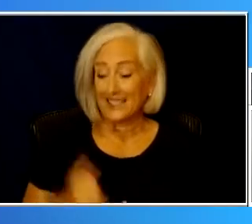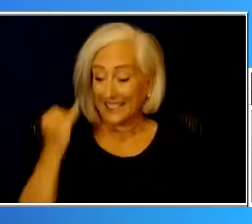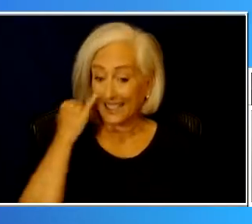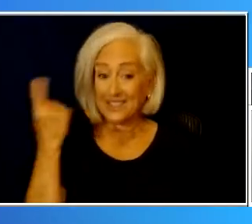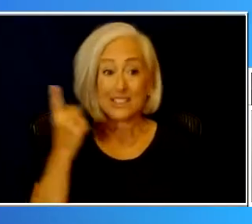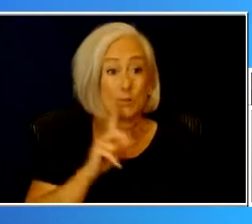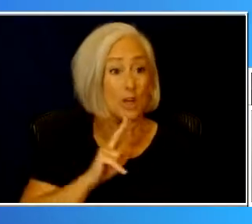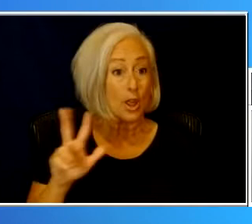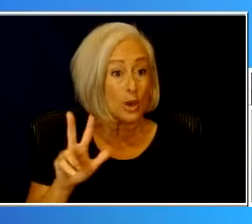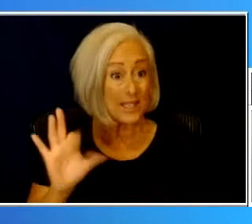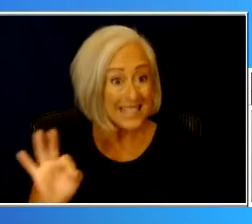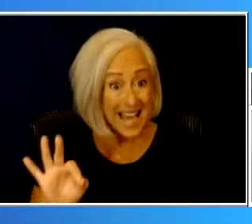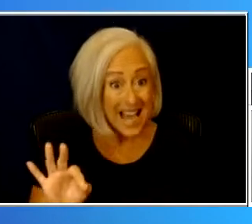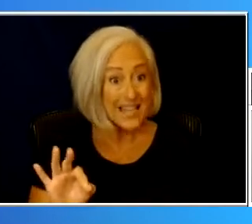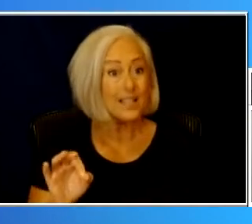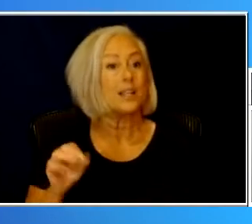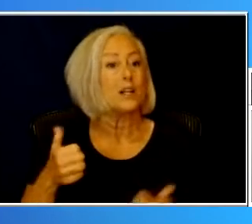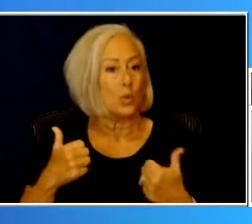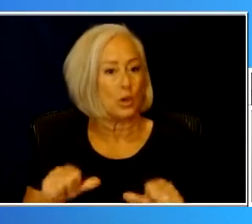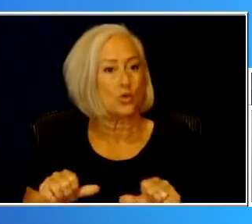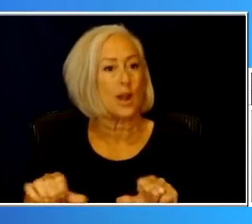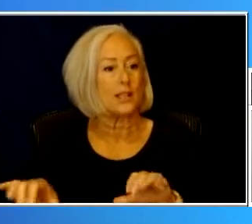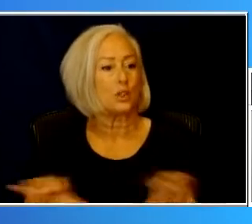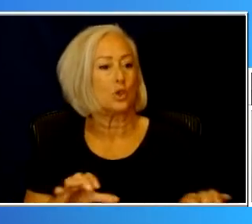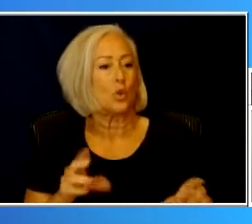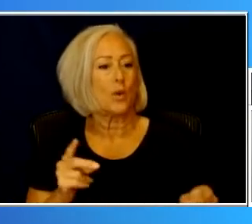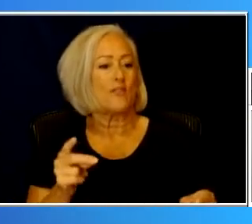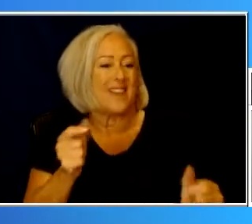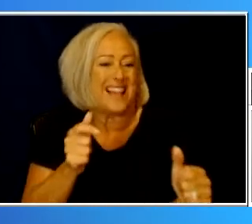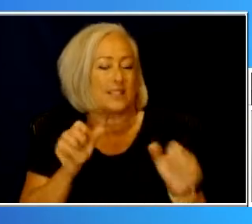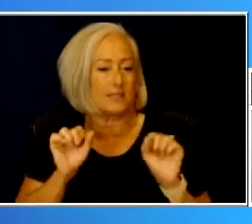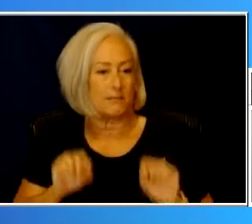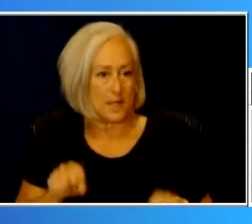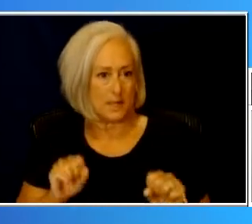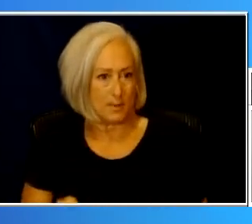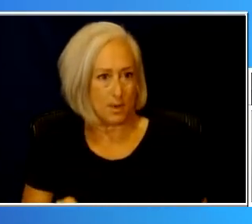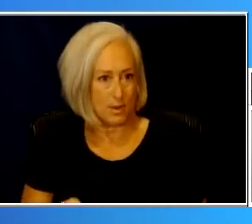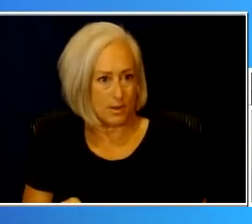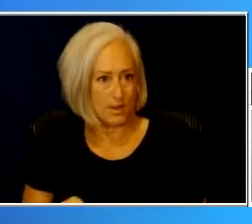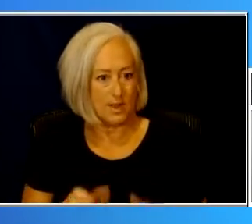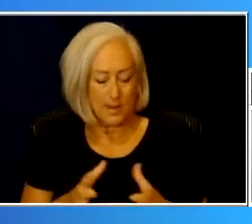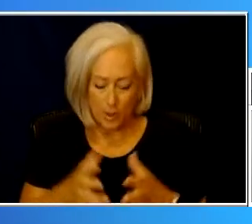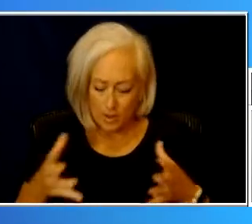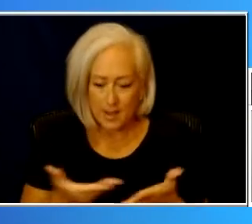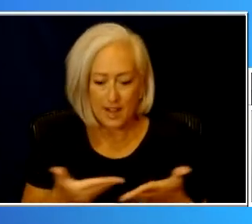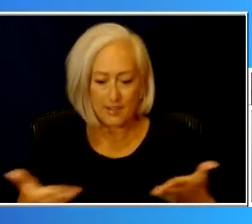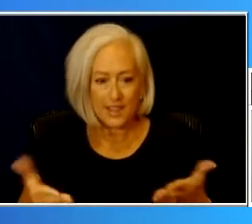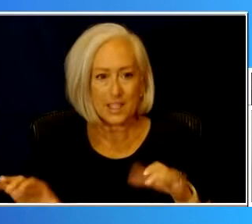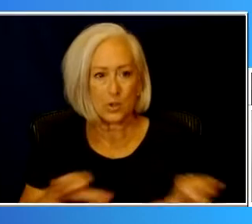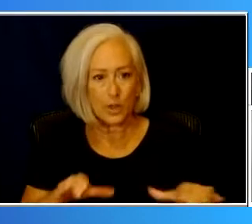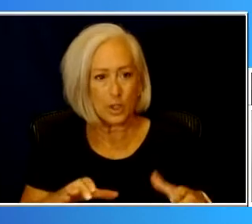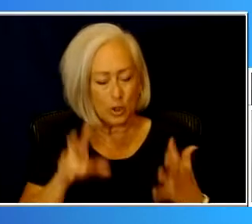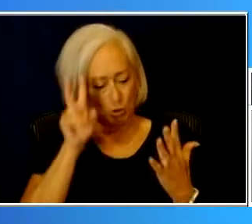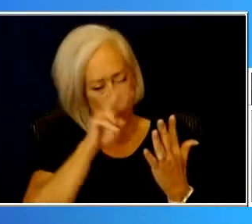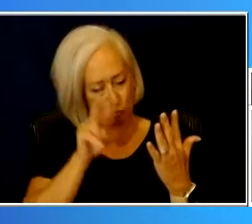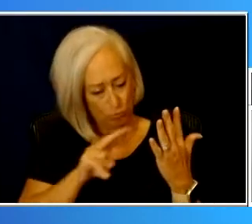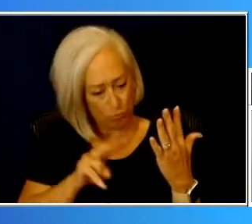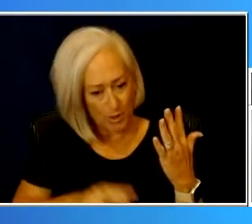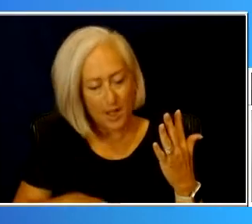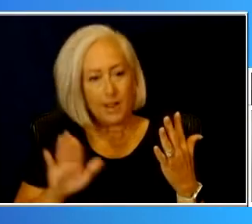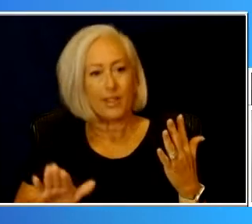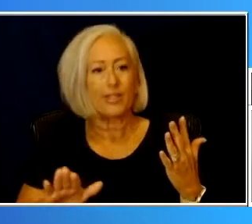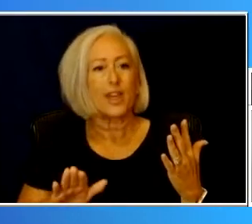we try to move as fast as possible. There are a lot of things we do in looking through someone's scans, their exam,